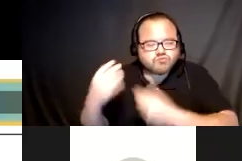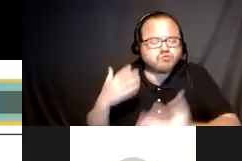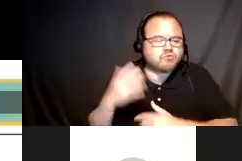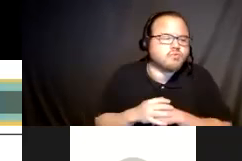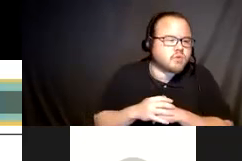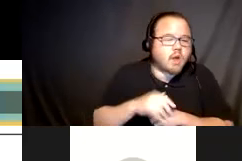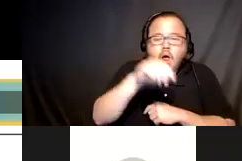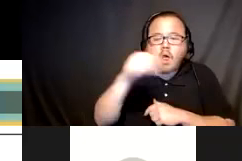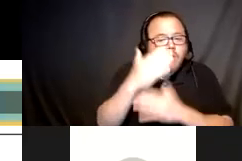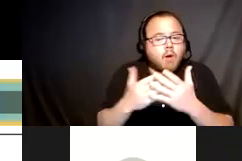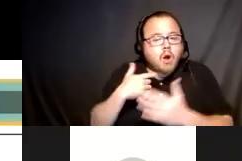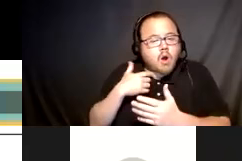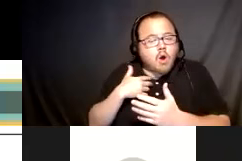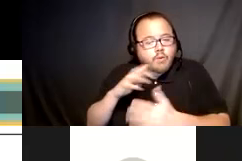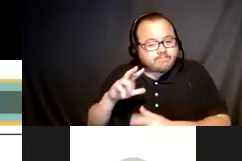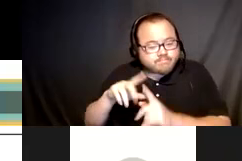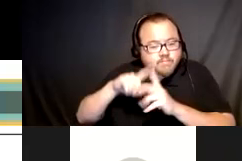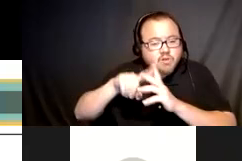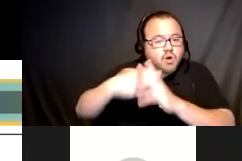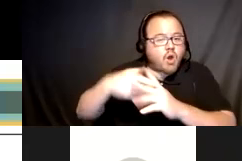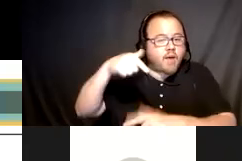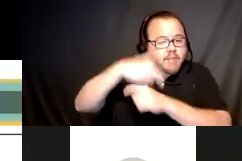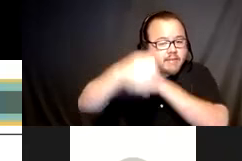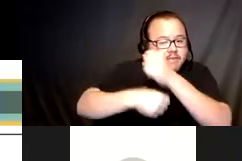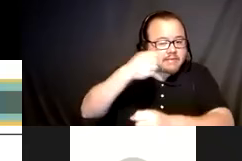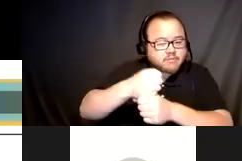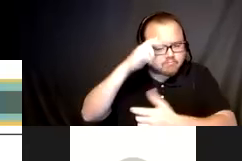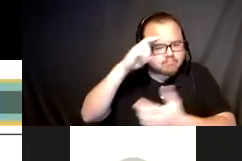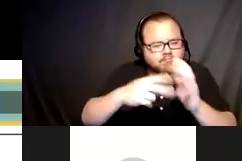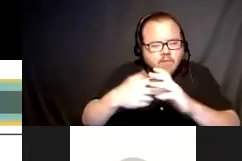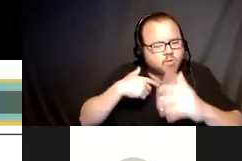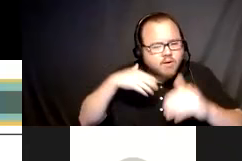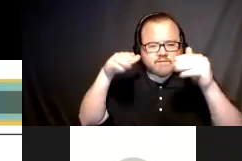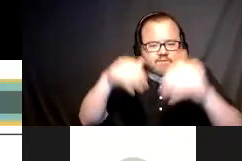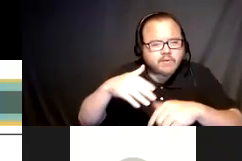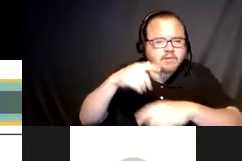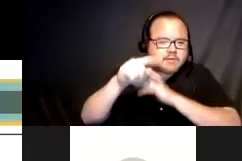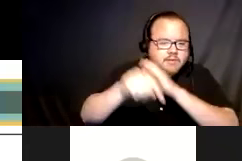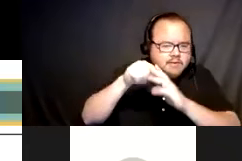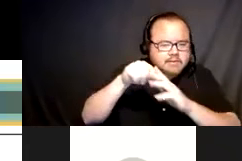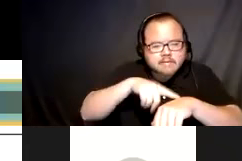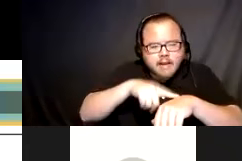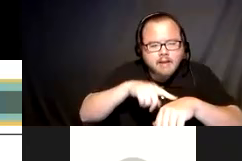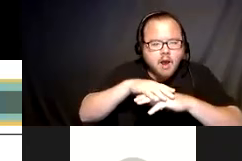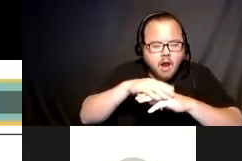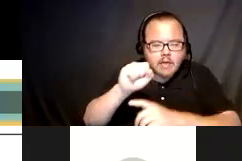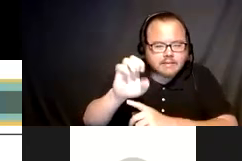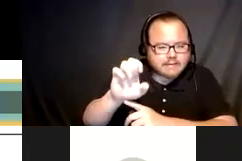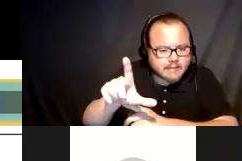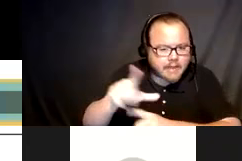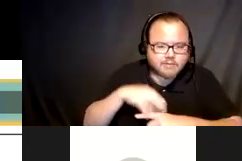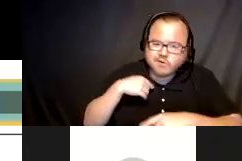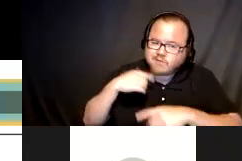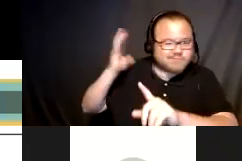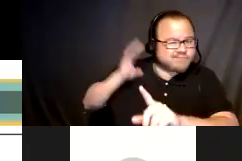we've implemented this year in particular is really intentional focused time on SEL, which is not something that we've